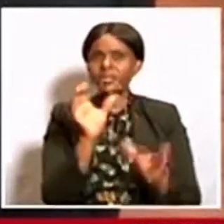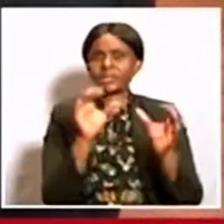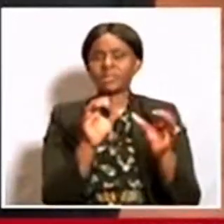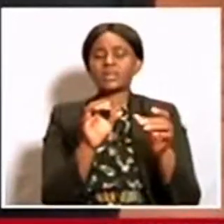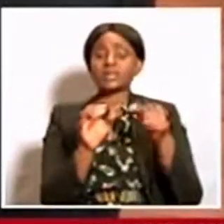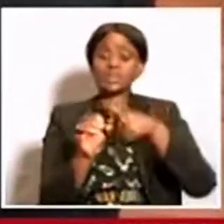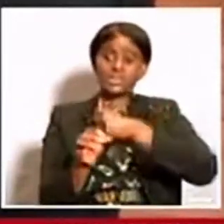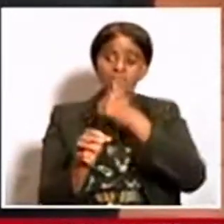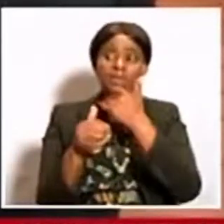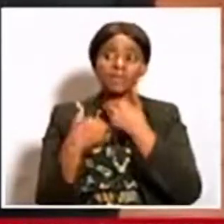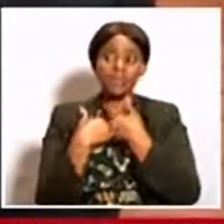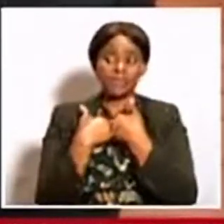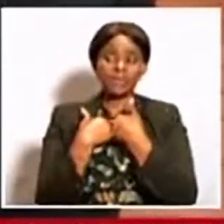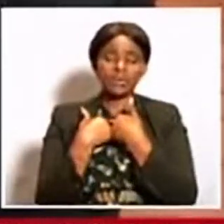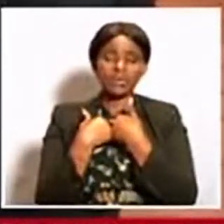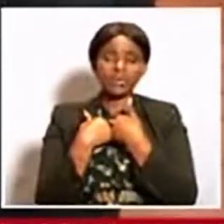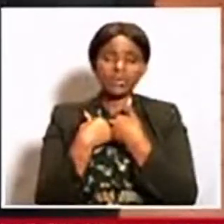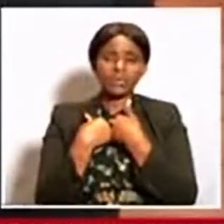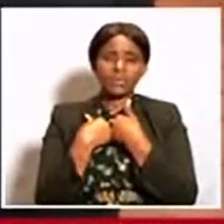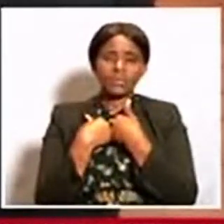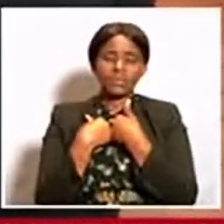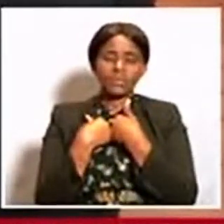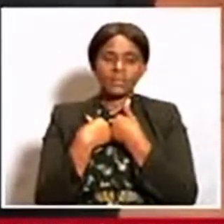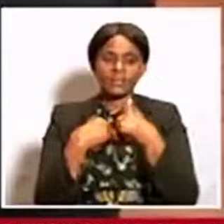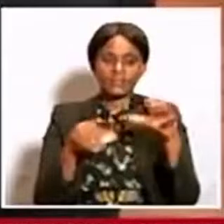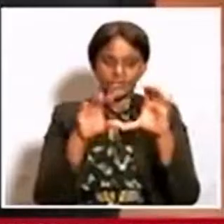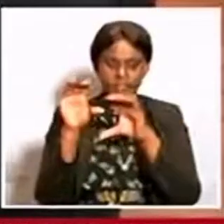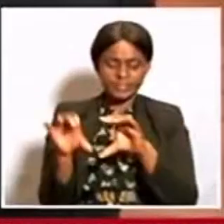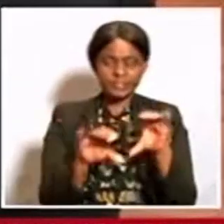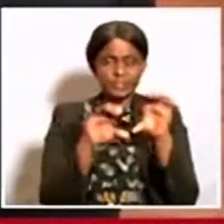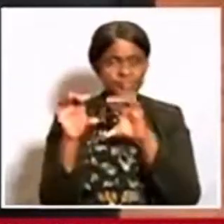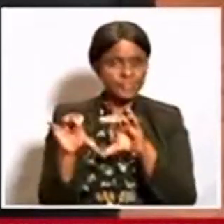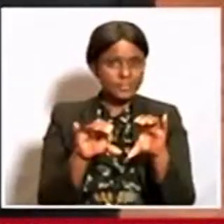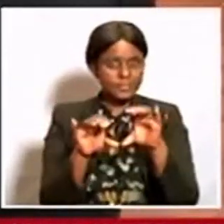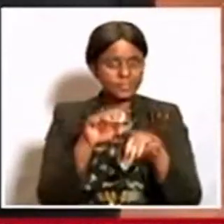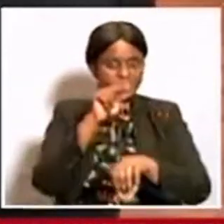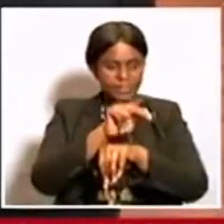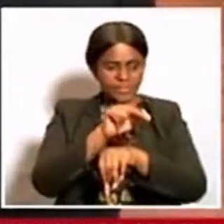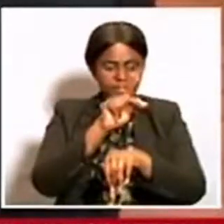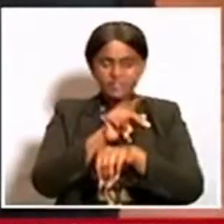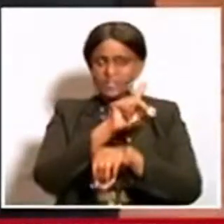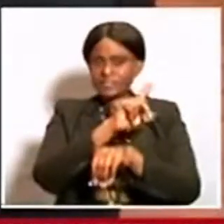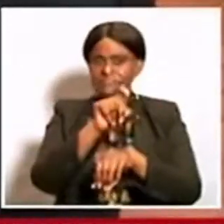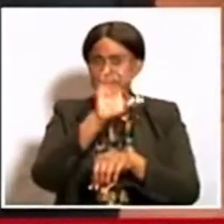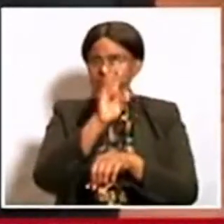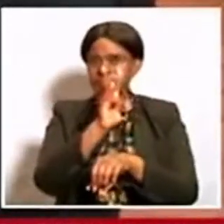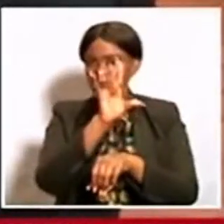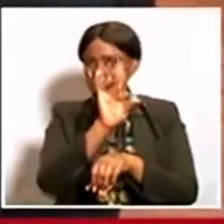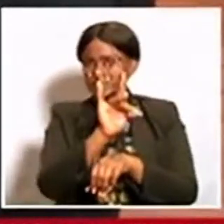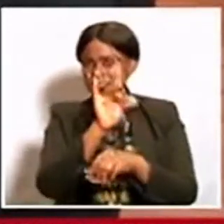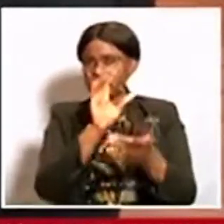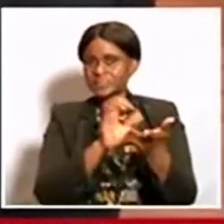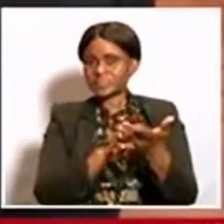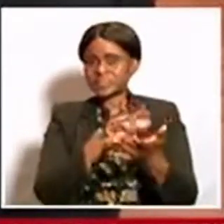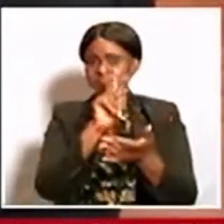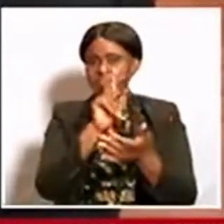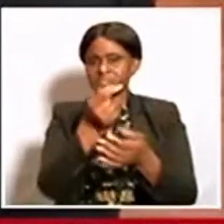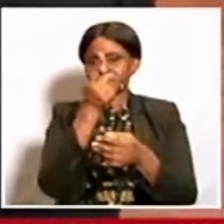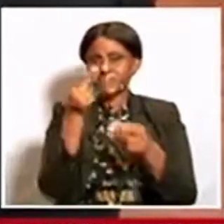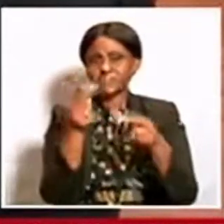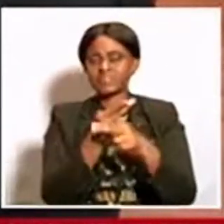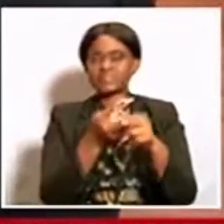They undertake to do a project at 178,000 kwacha, 1 by